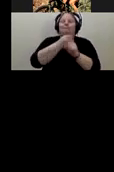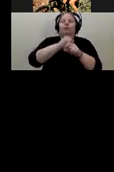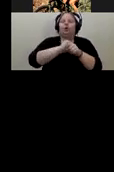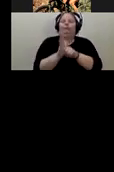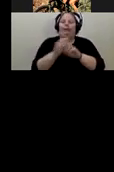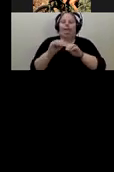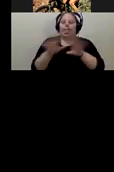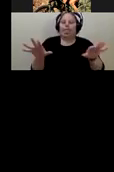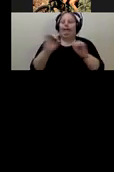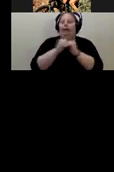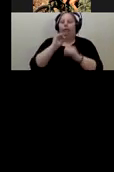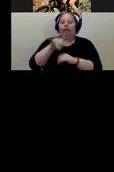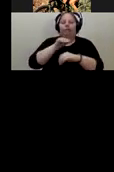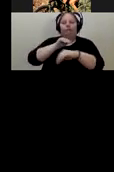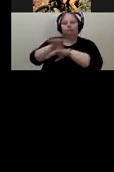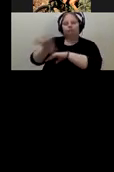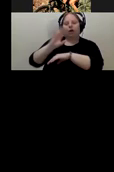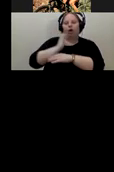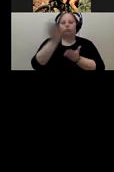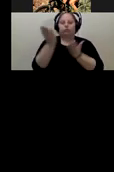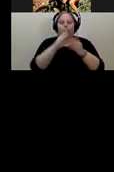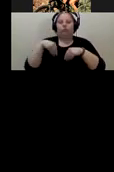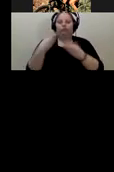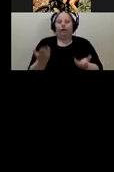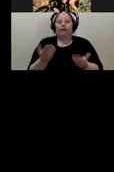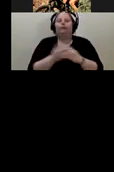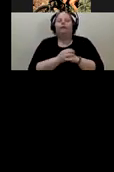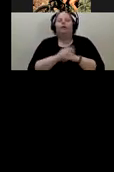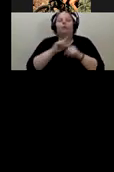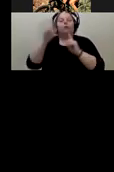it's impacting the services we delivered, but